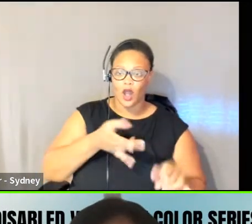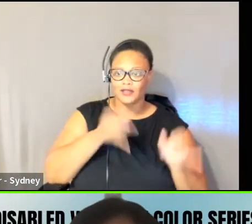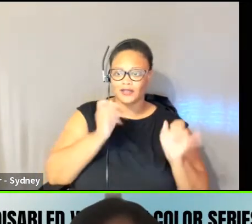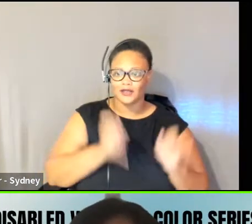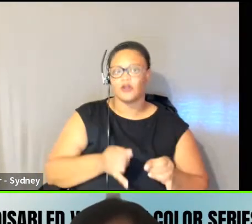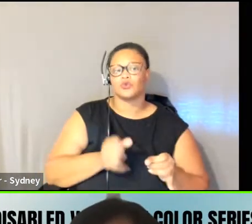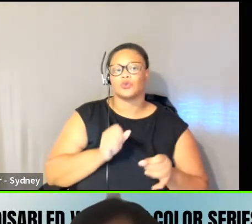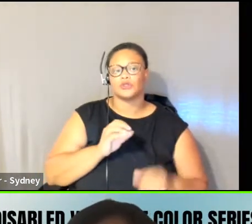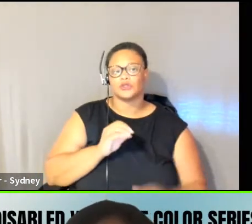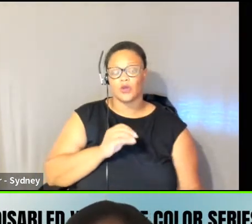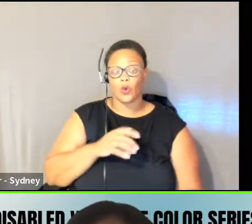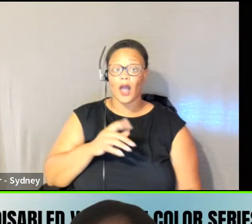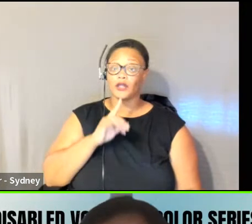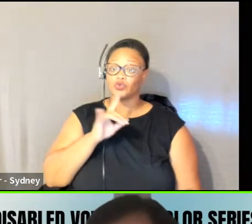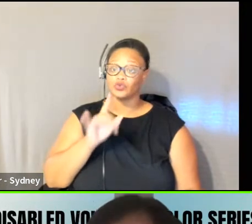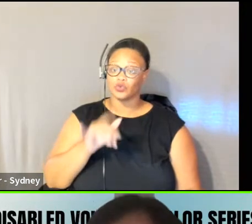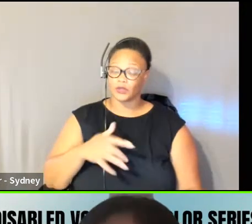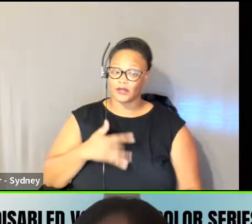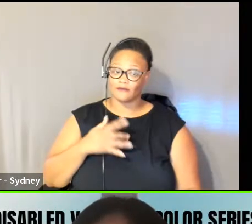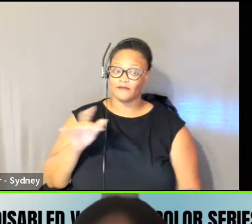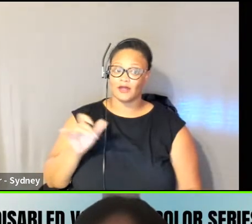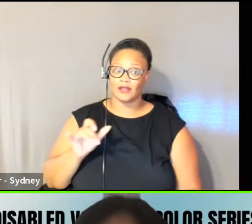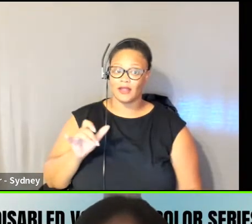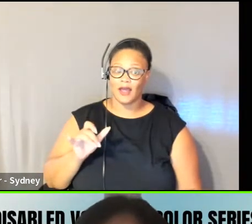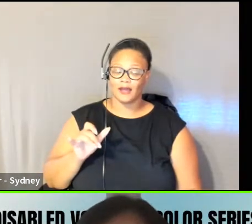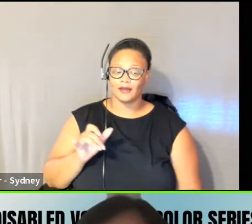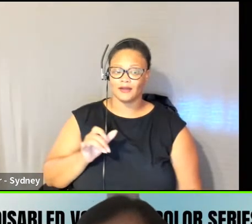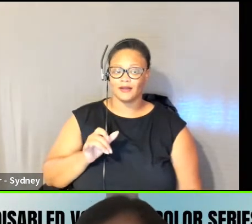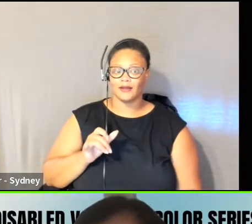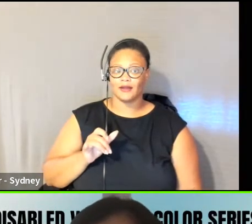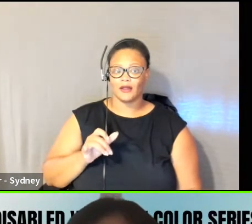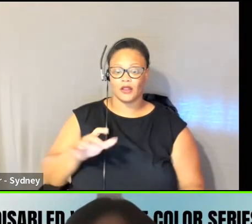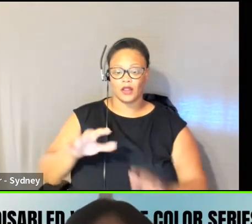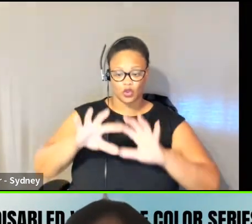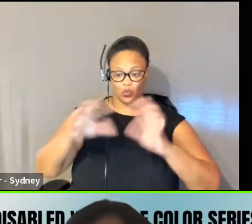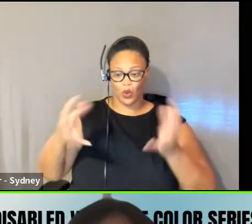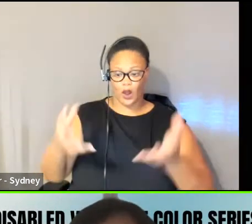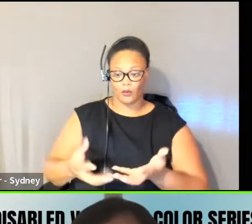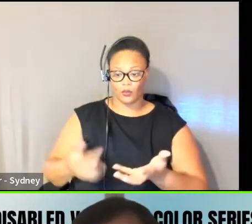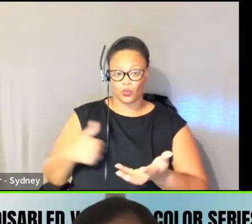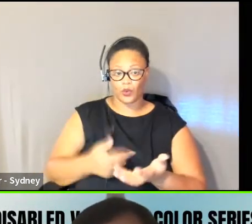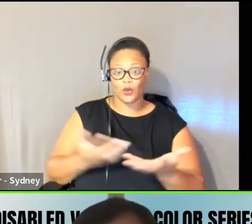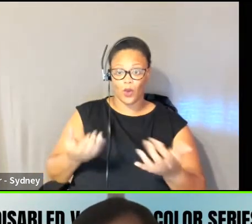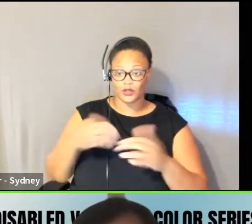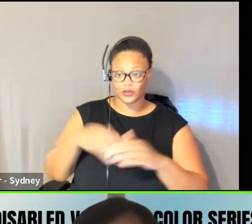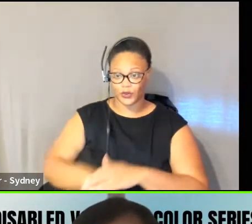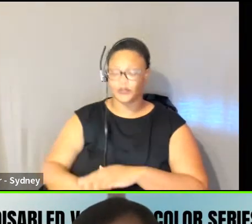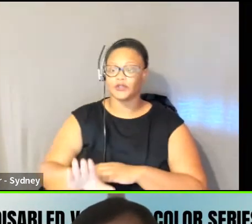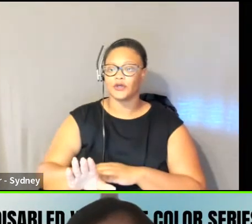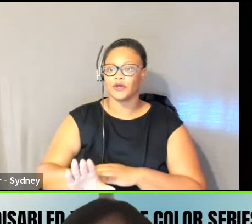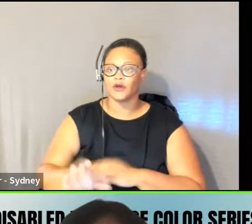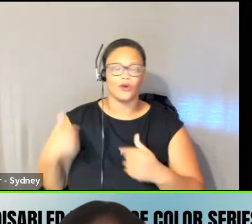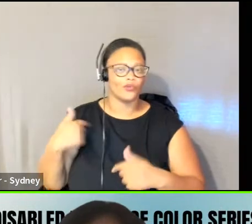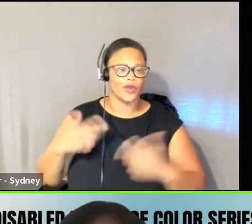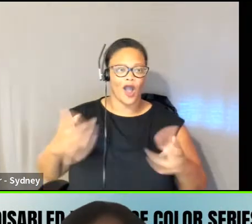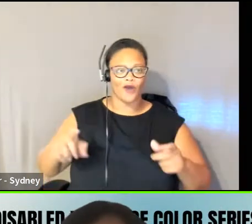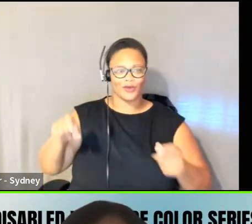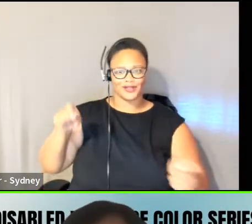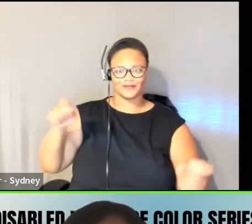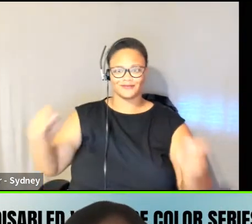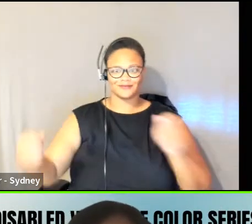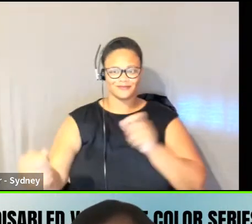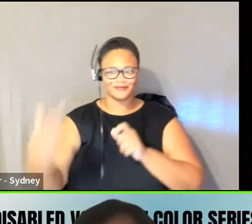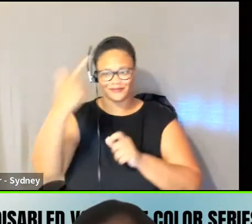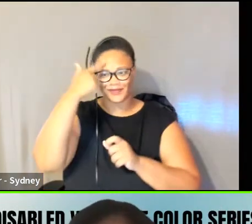that like the realm that we would want to enter, we're already creating a change because we have like a legacy